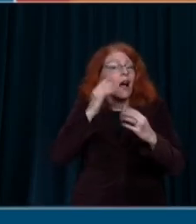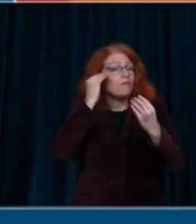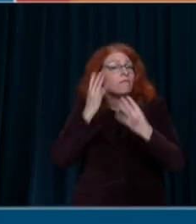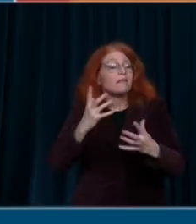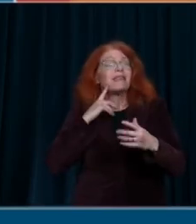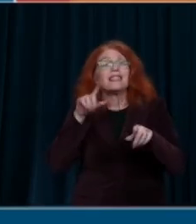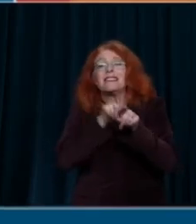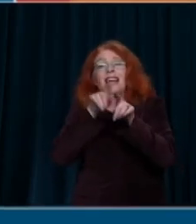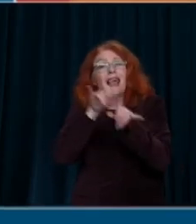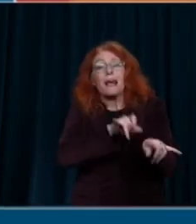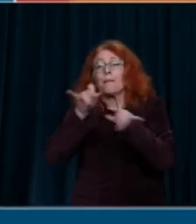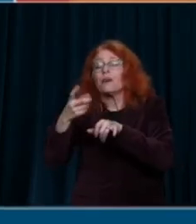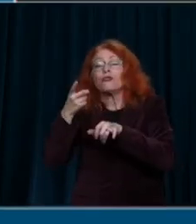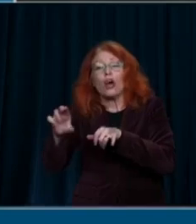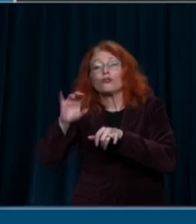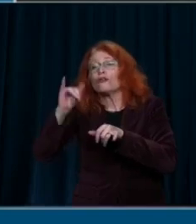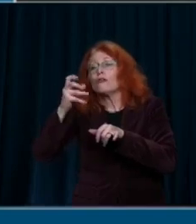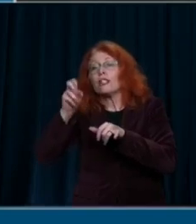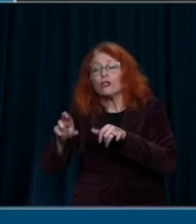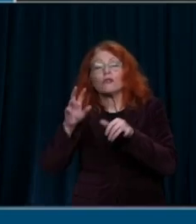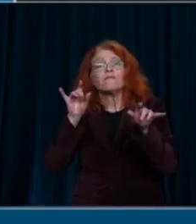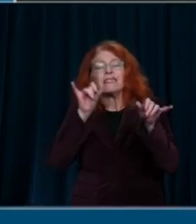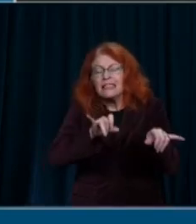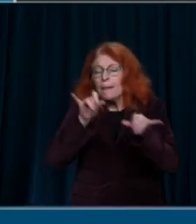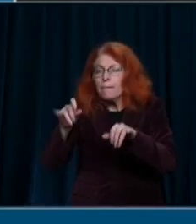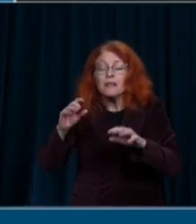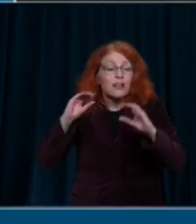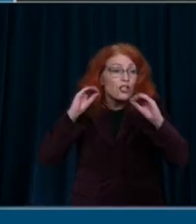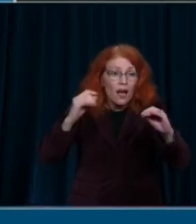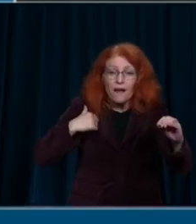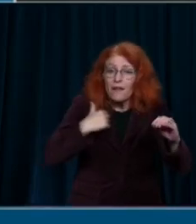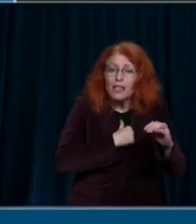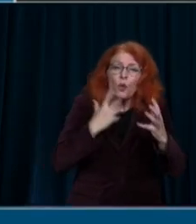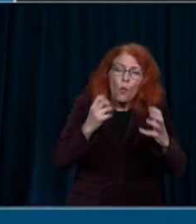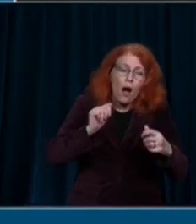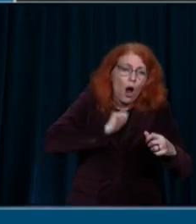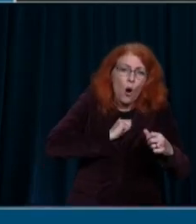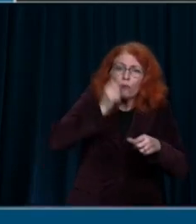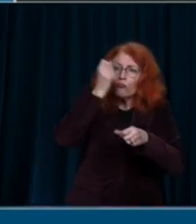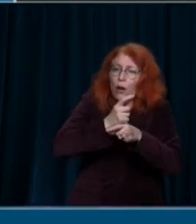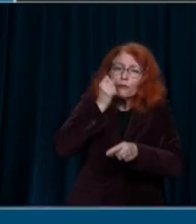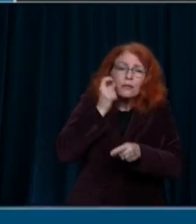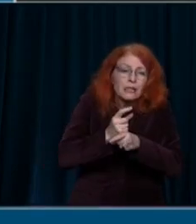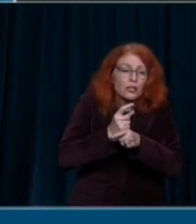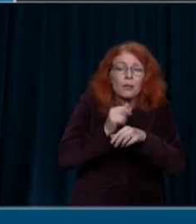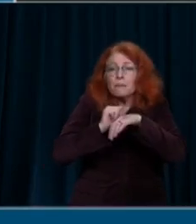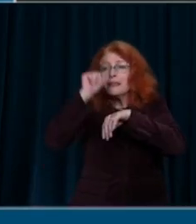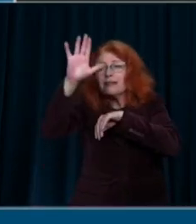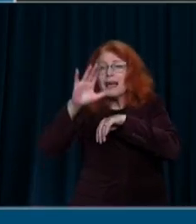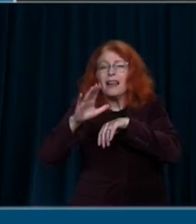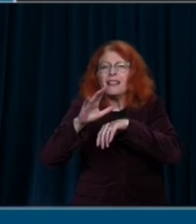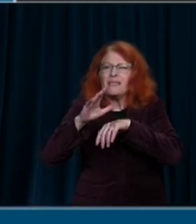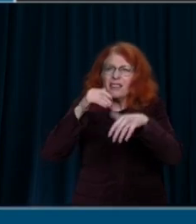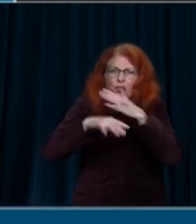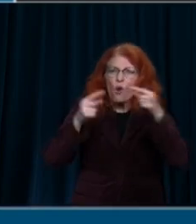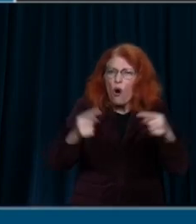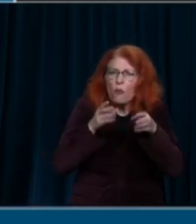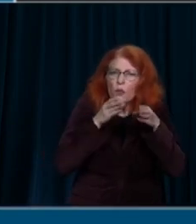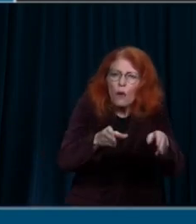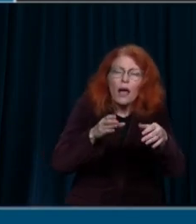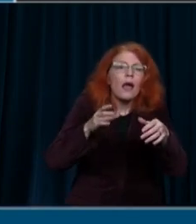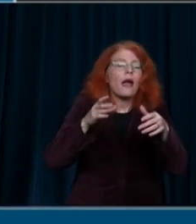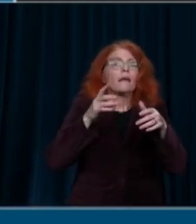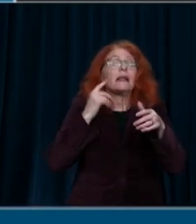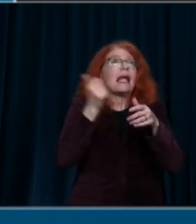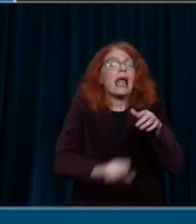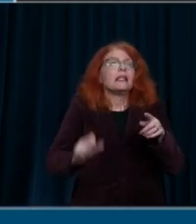Dr. Jasser will tell you the same thing, none of us will wish for our own brothers and sisters to be sent into harm's way under almost